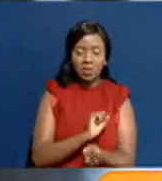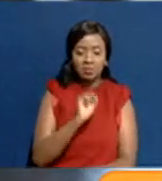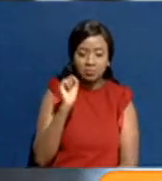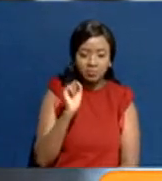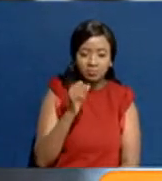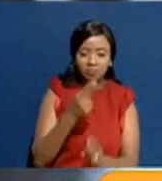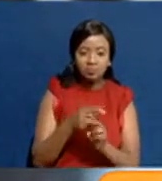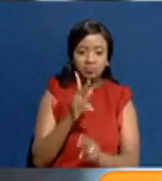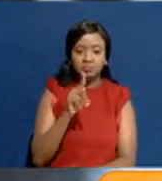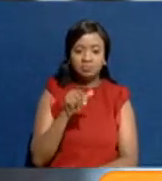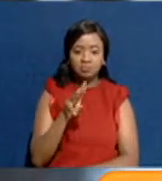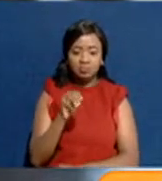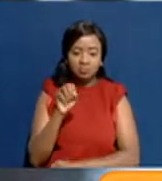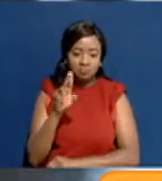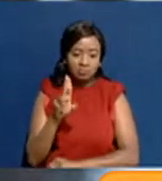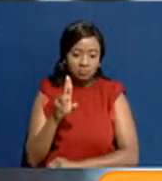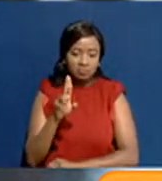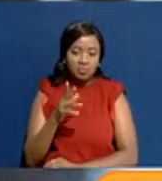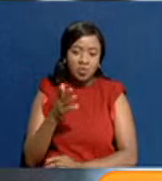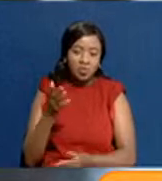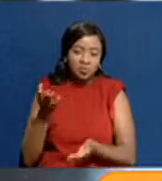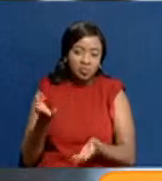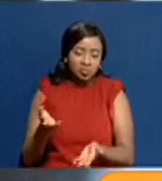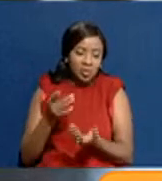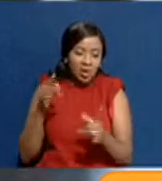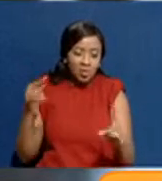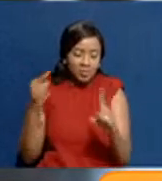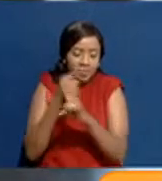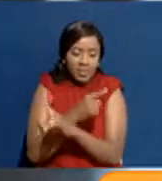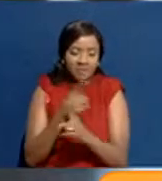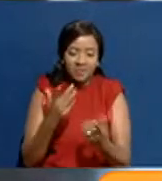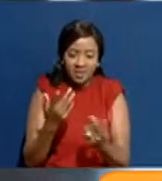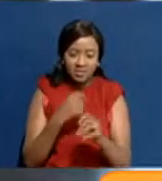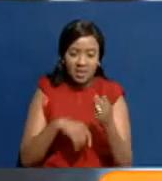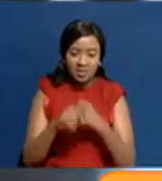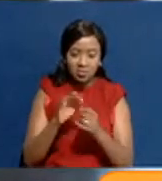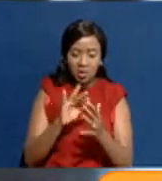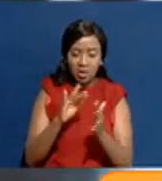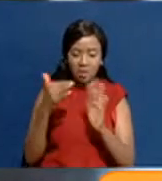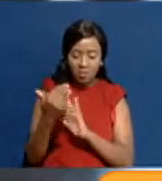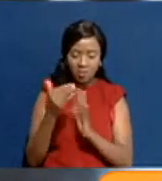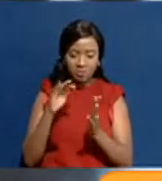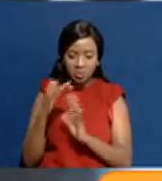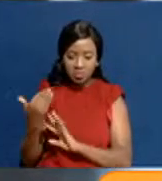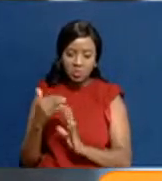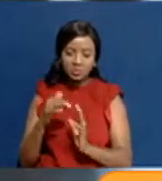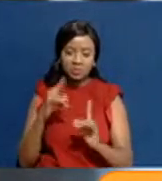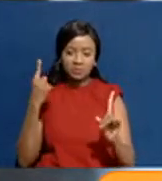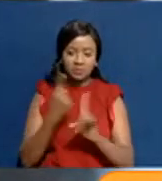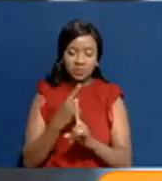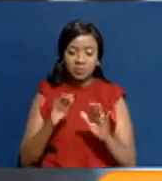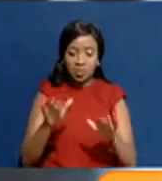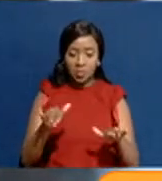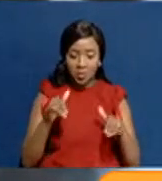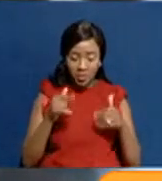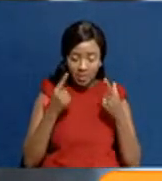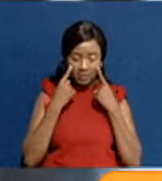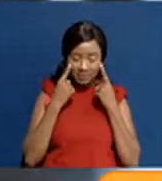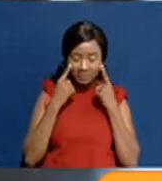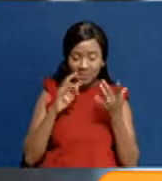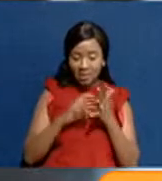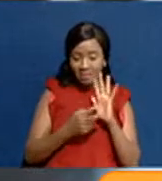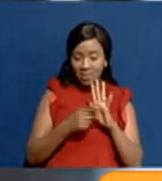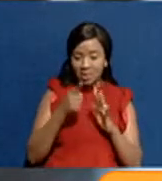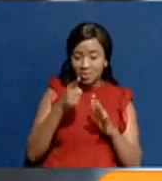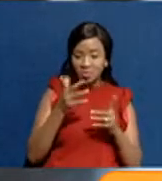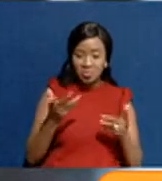So it is quite a difference in terms of how they approach this matter. So it will be interesting to see, will you just